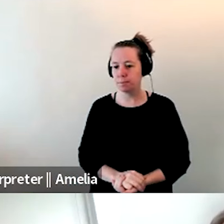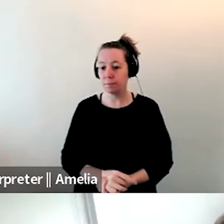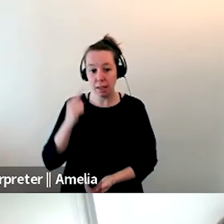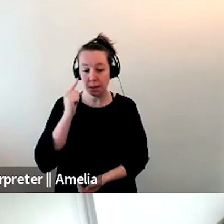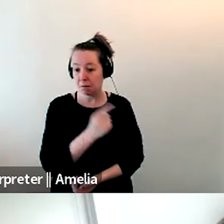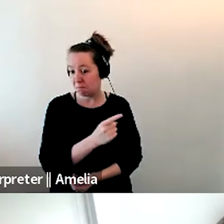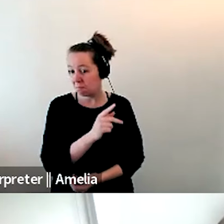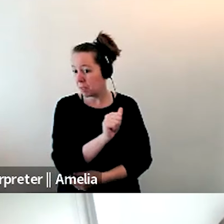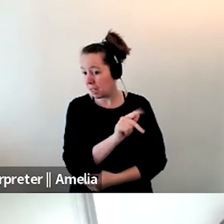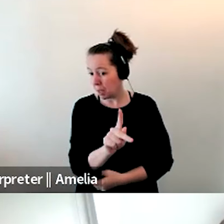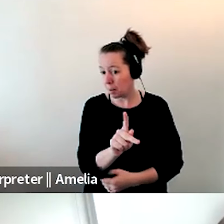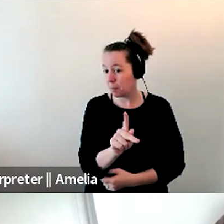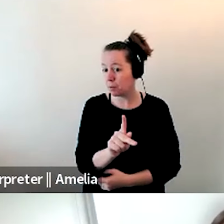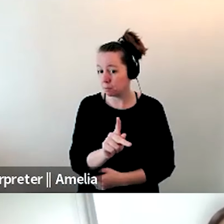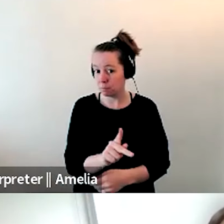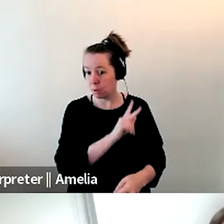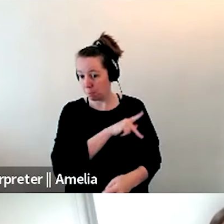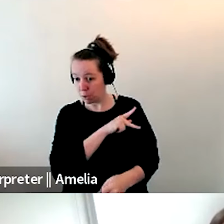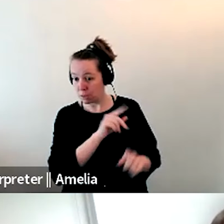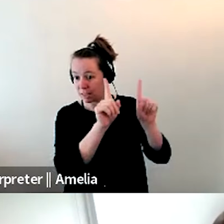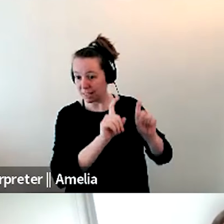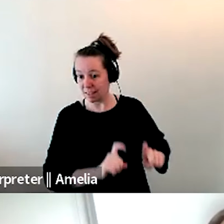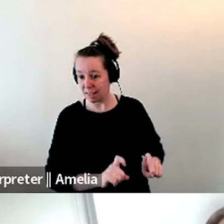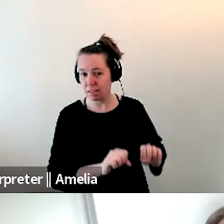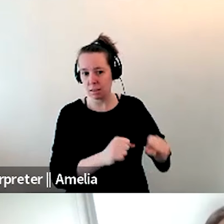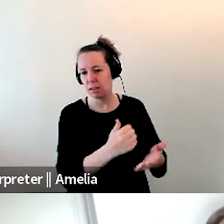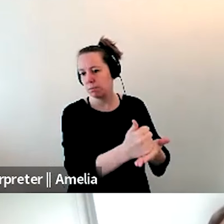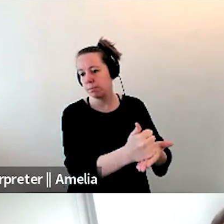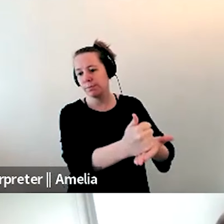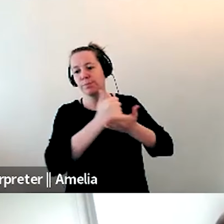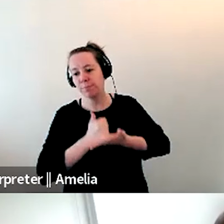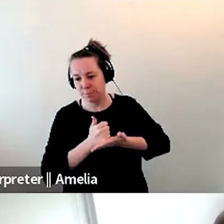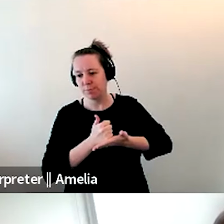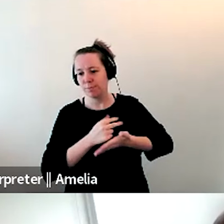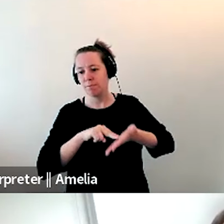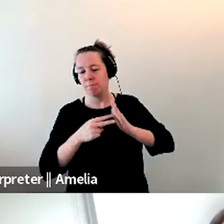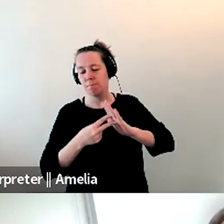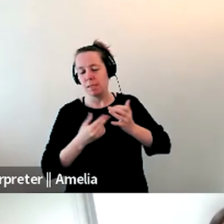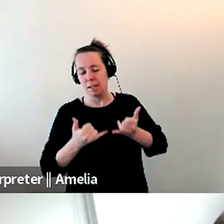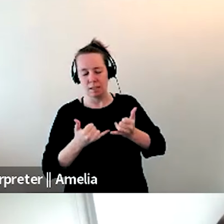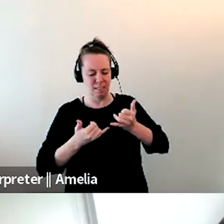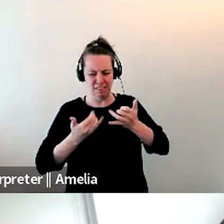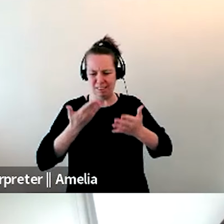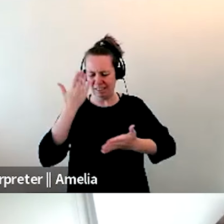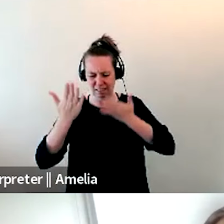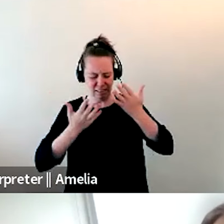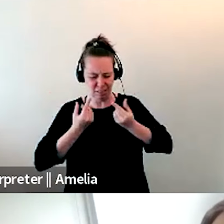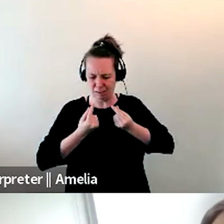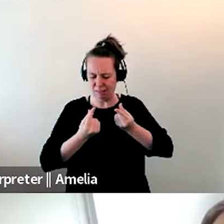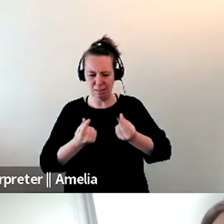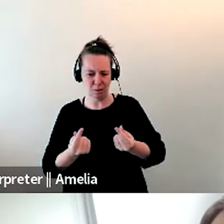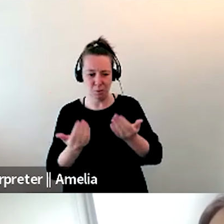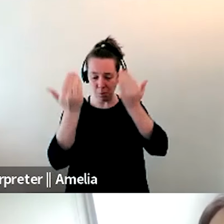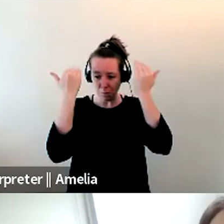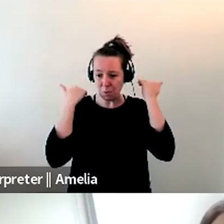needs. And so I think that's how it really helped me to see beyond, and not only think that, oh, because I'm